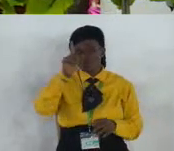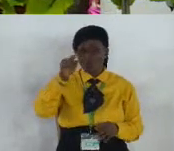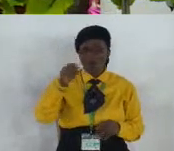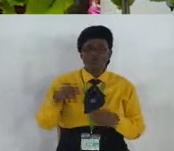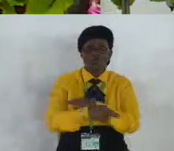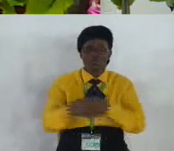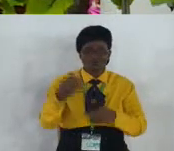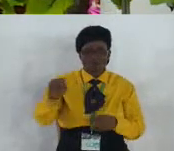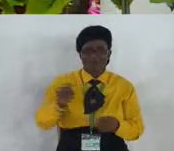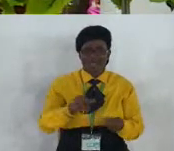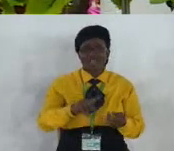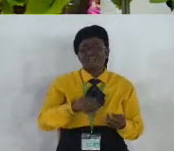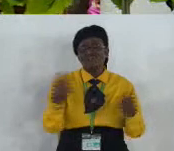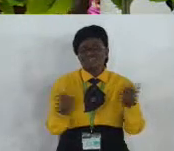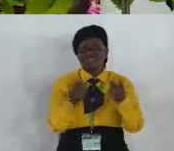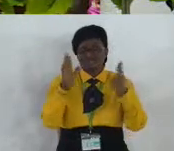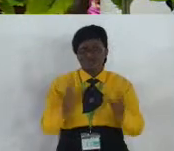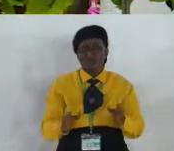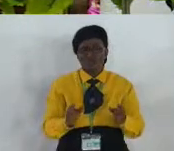And God spoke and said, "Son,